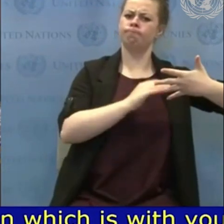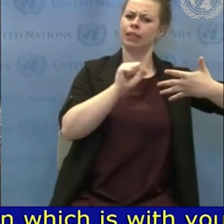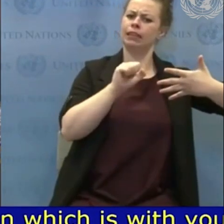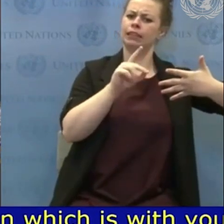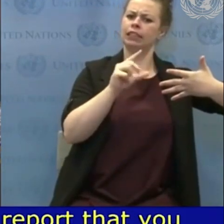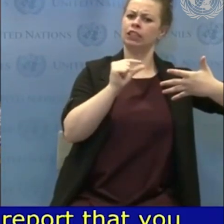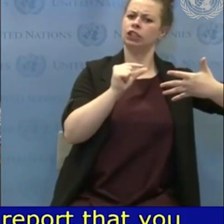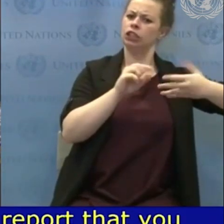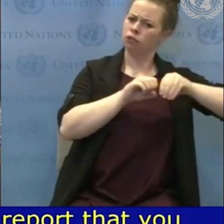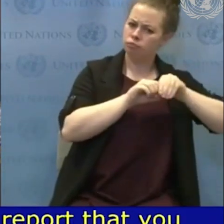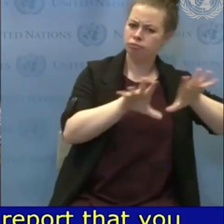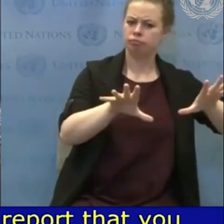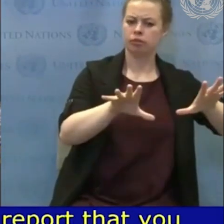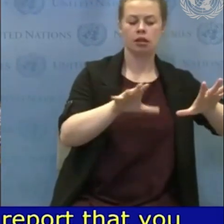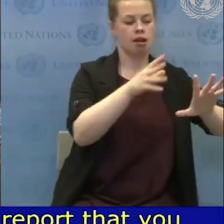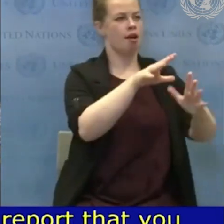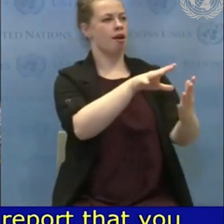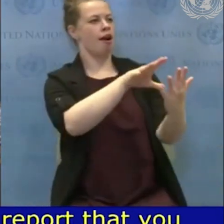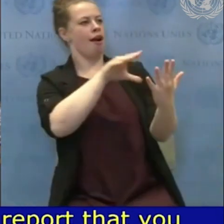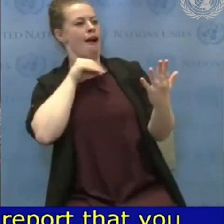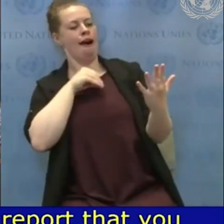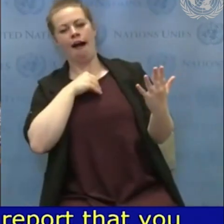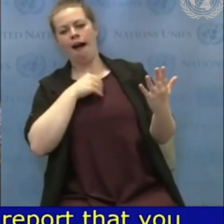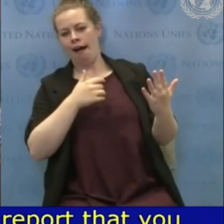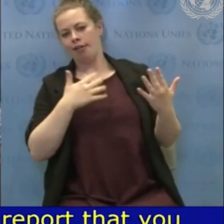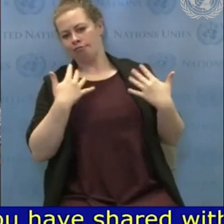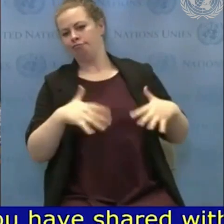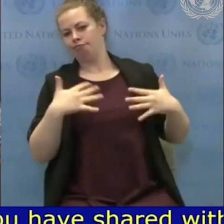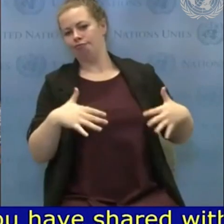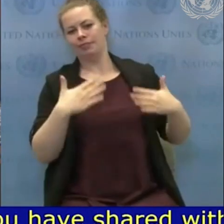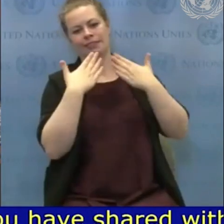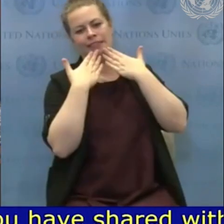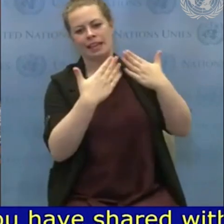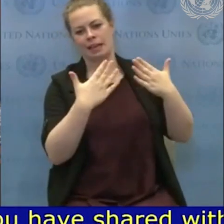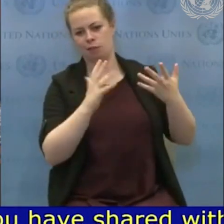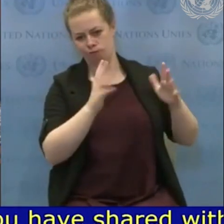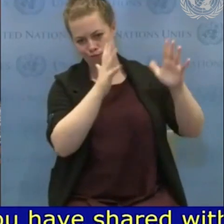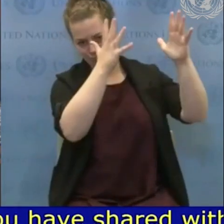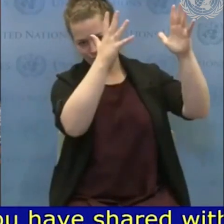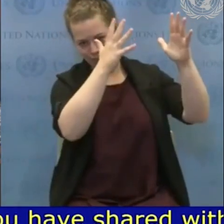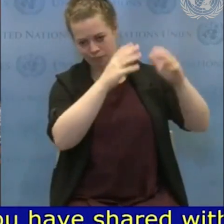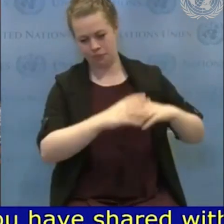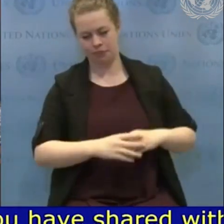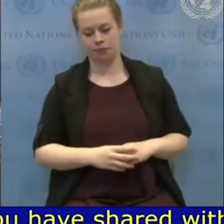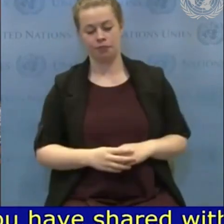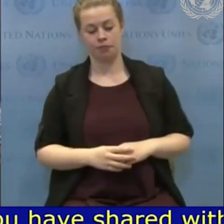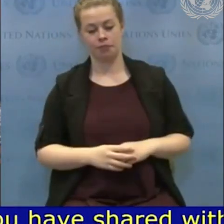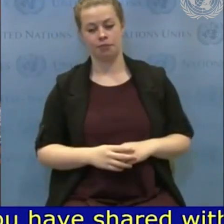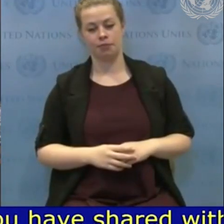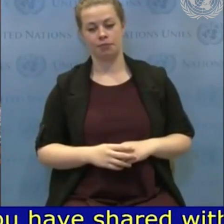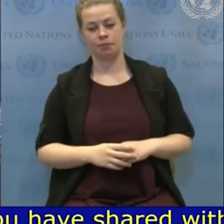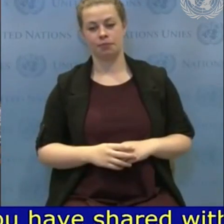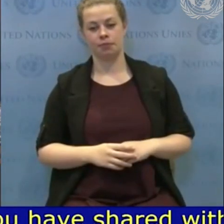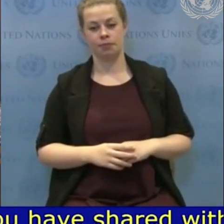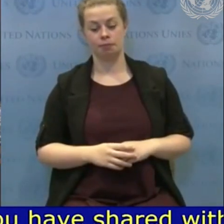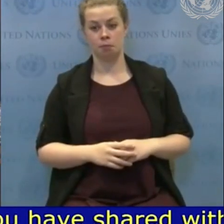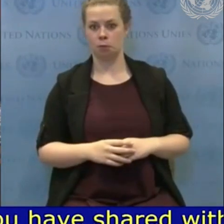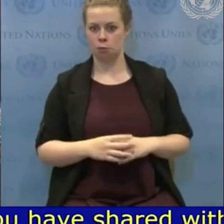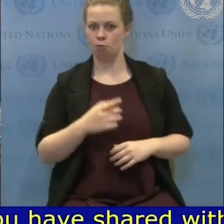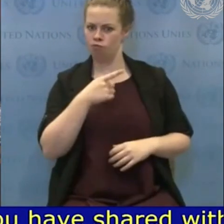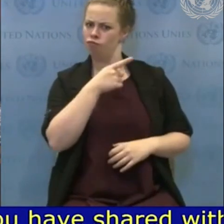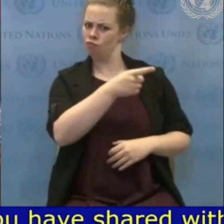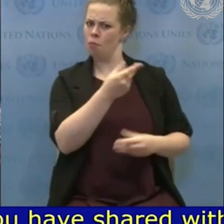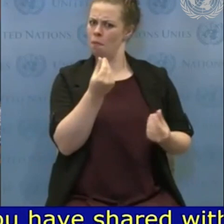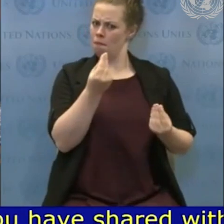SDGs. We commend all the efforts that you are investing in